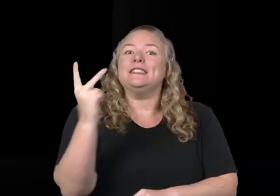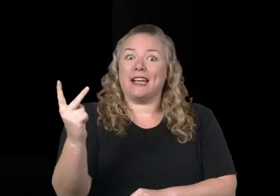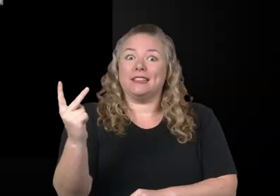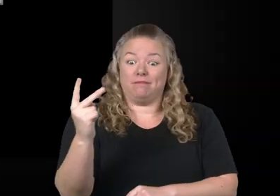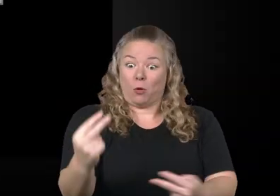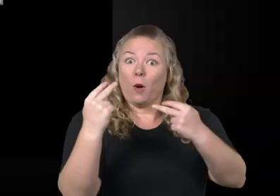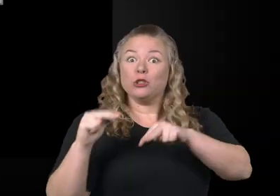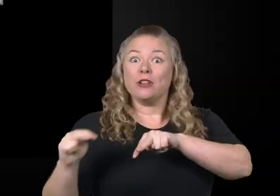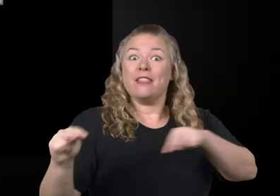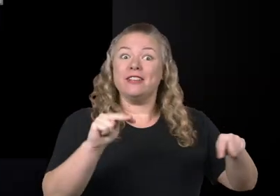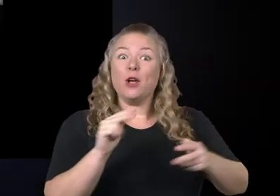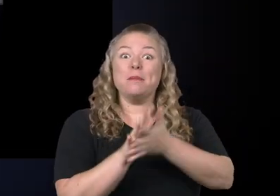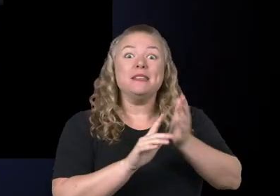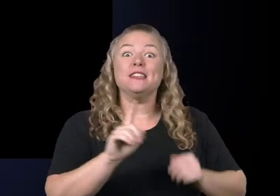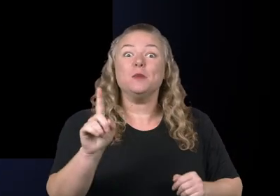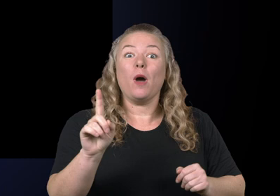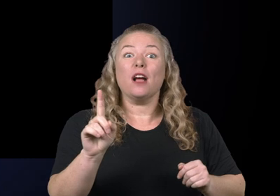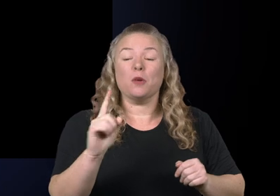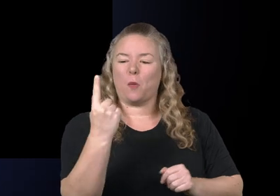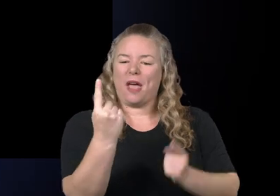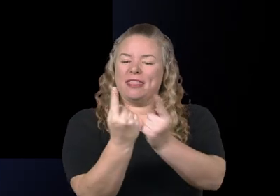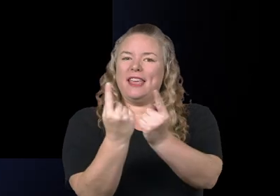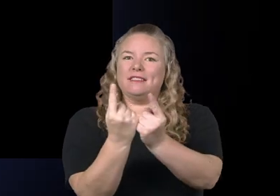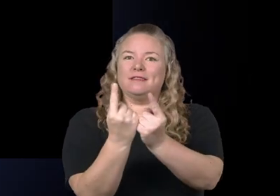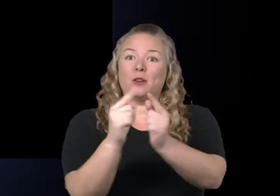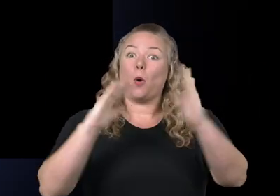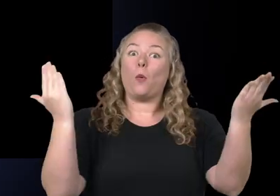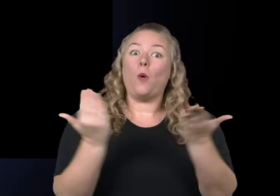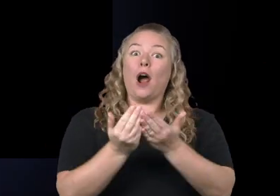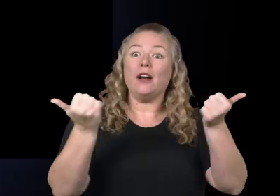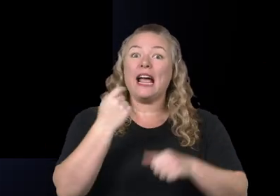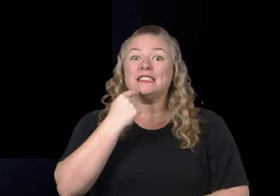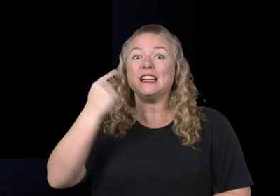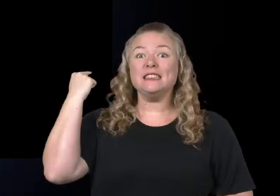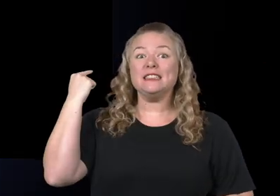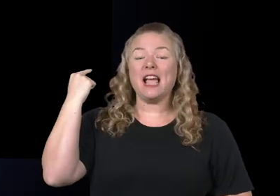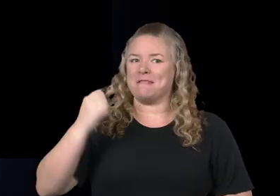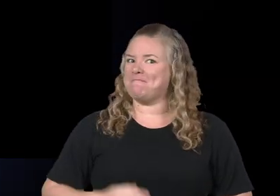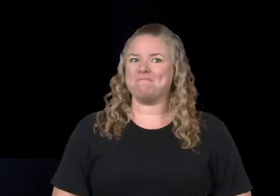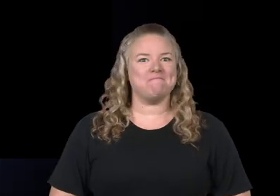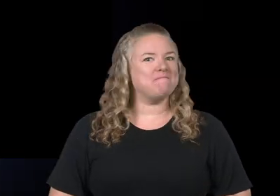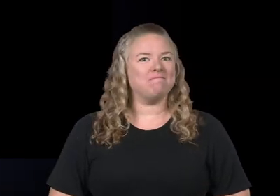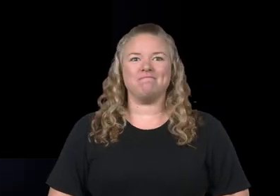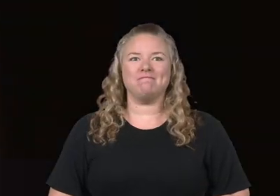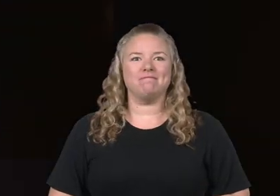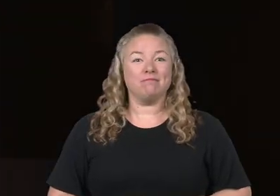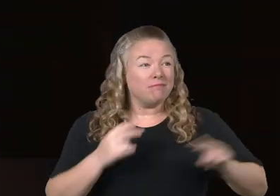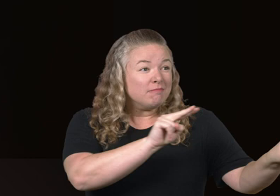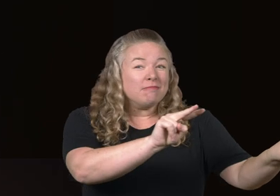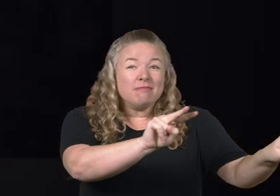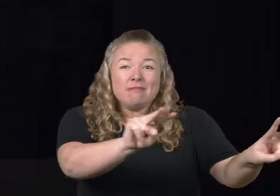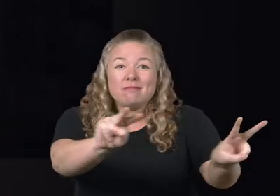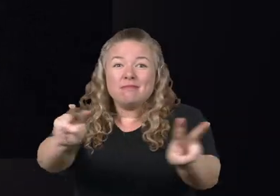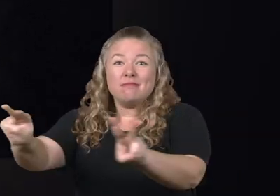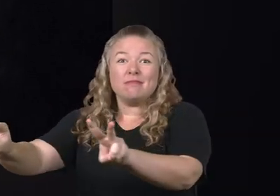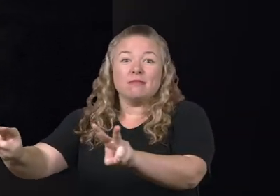December 22nd, 2012. If you're watching this video, it means one thing. The world didn't end yesterday. Look